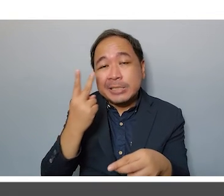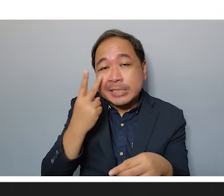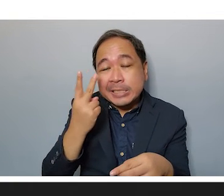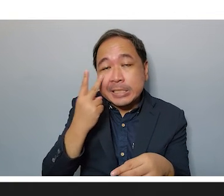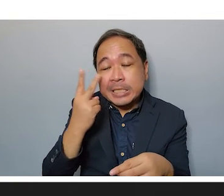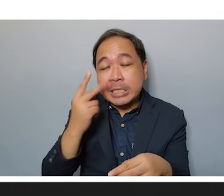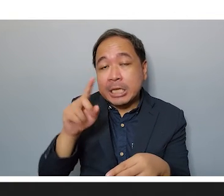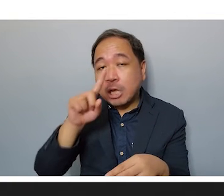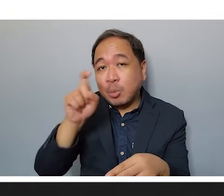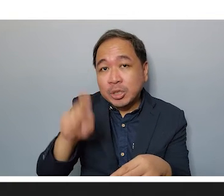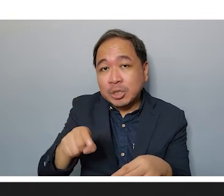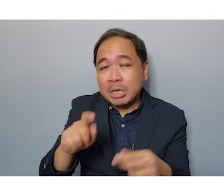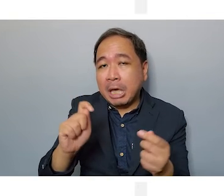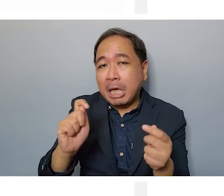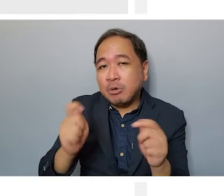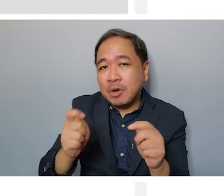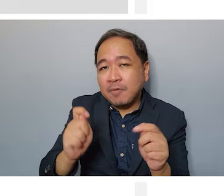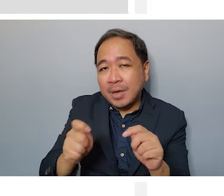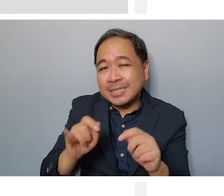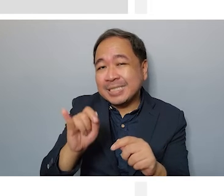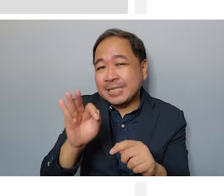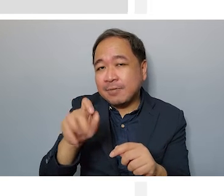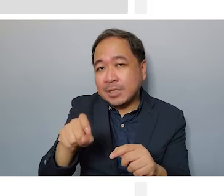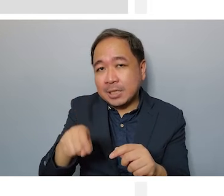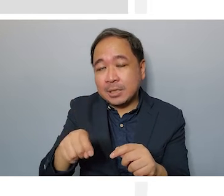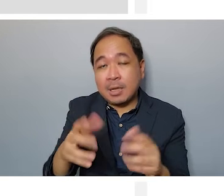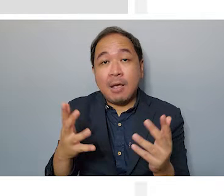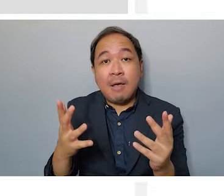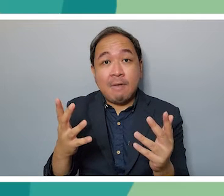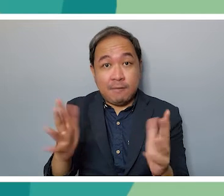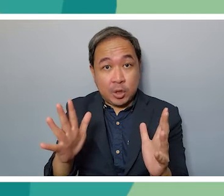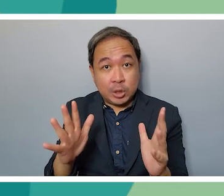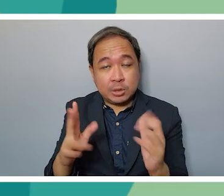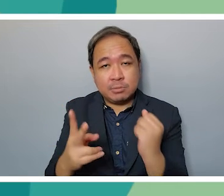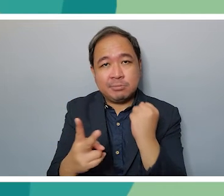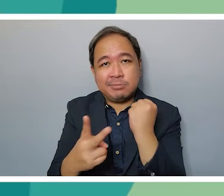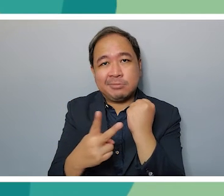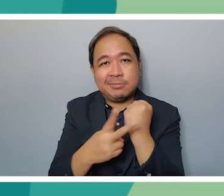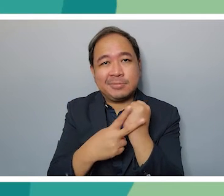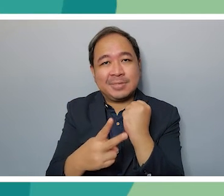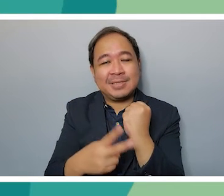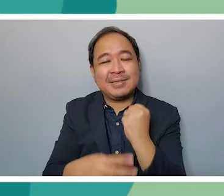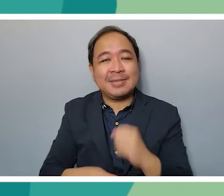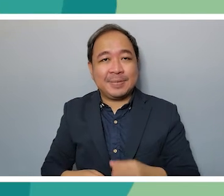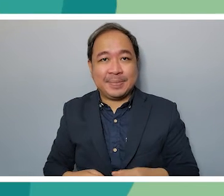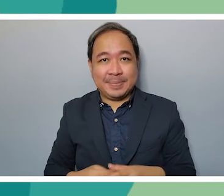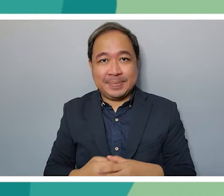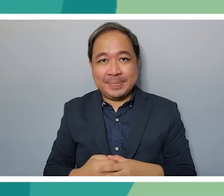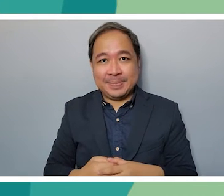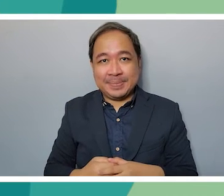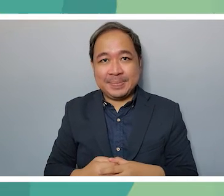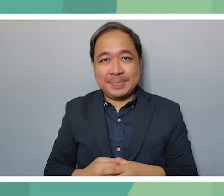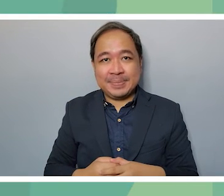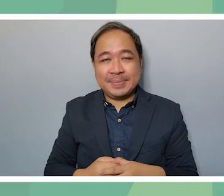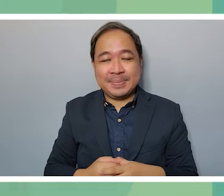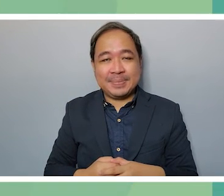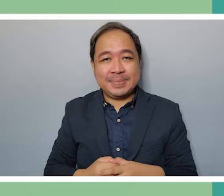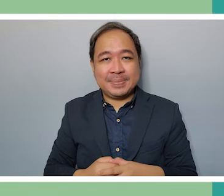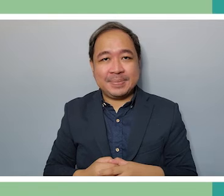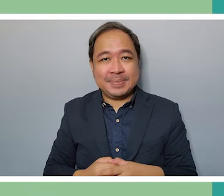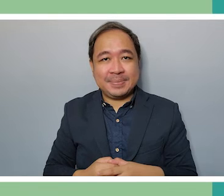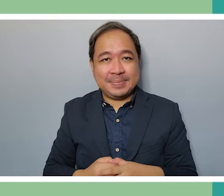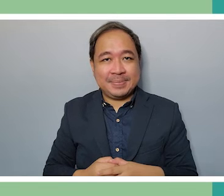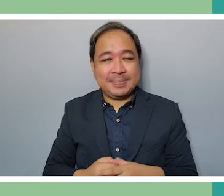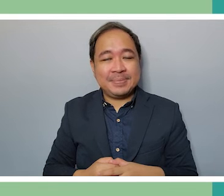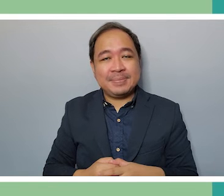Click Preview to view your question and revise as needed. When you're done, click your desired save option.